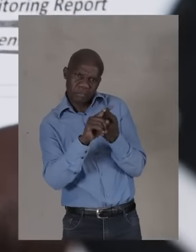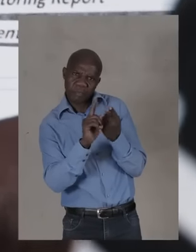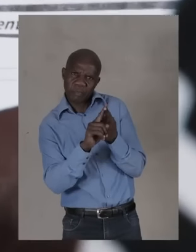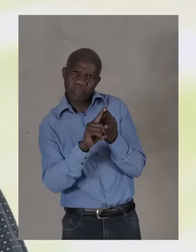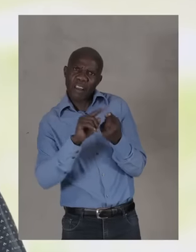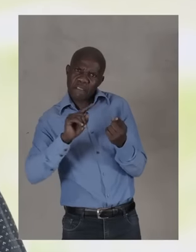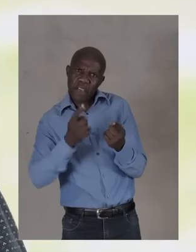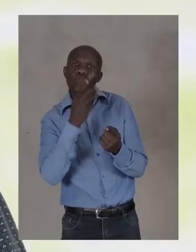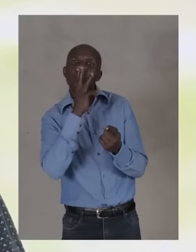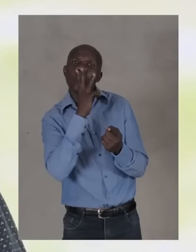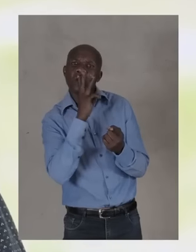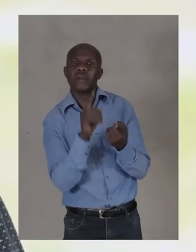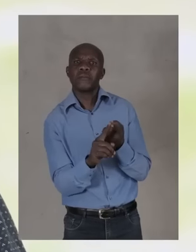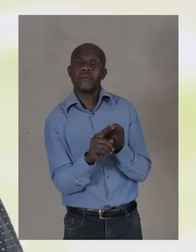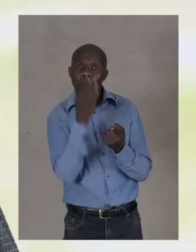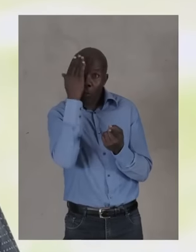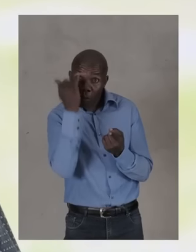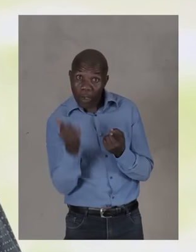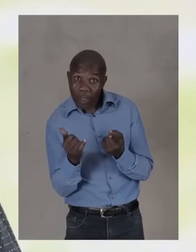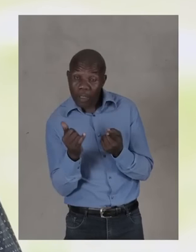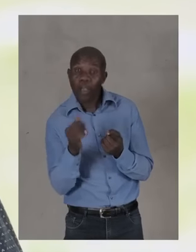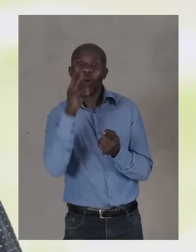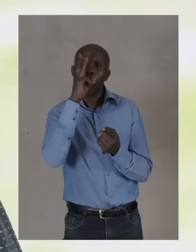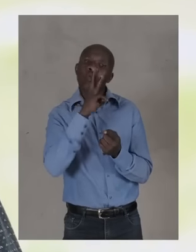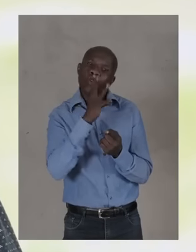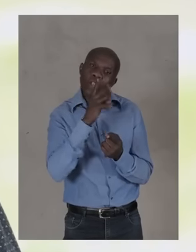no, first and foremost, we need water